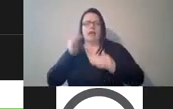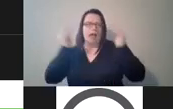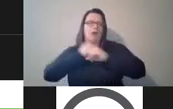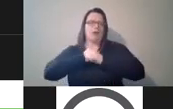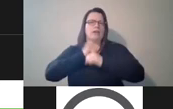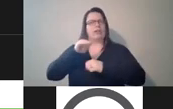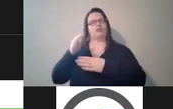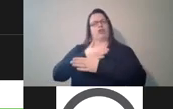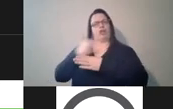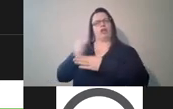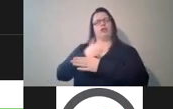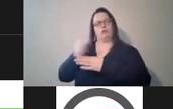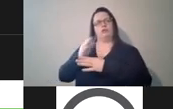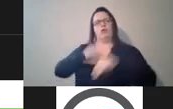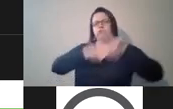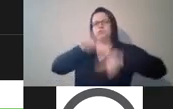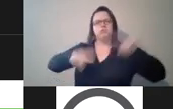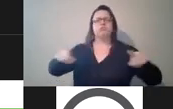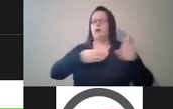can really contribute and enrich that process.